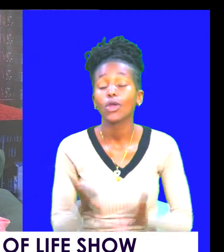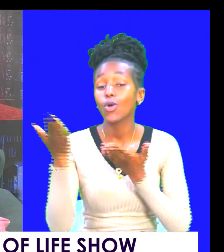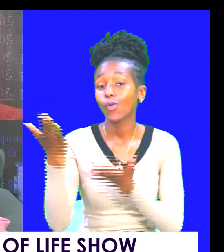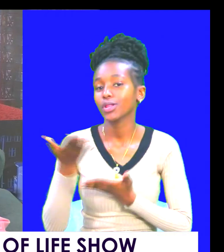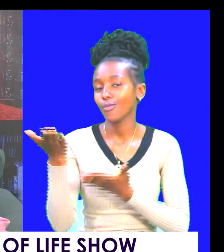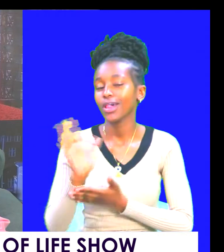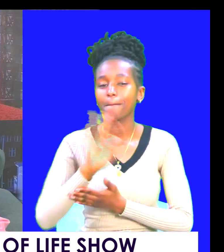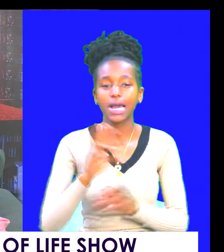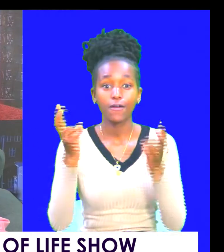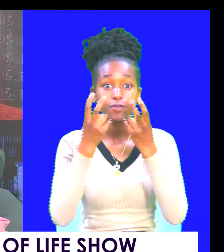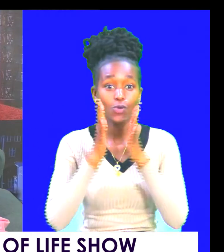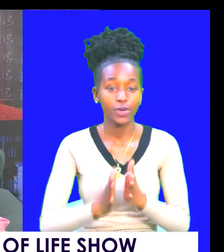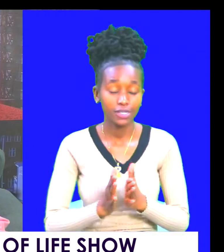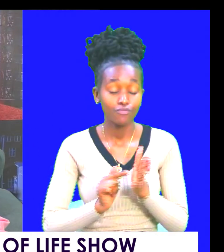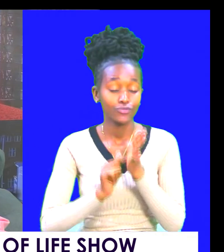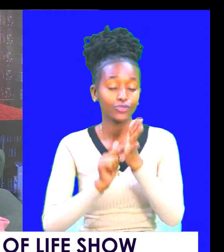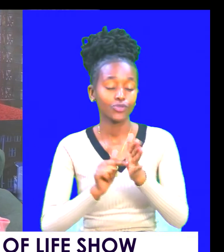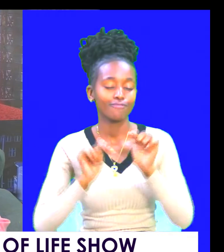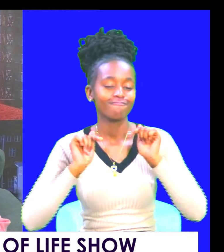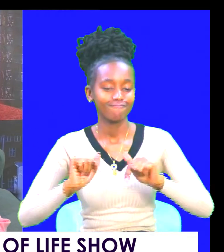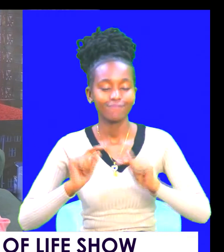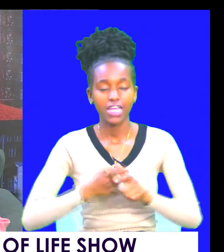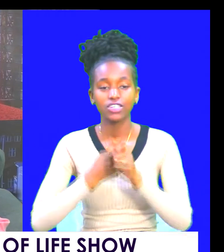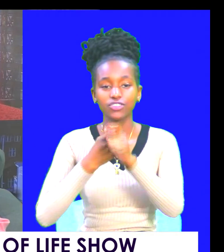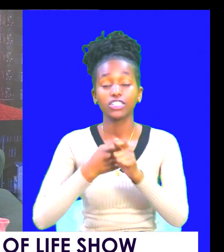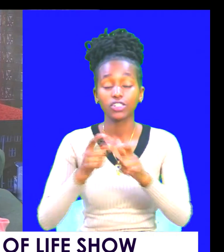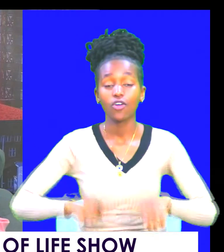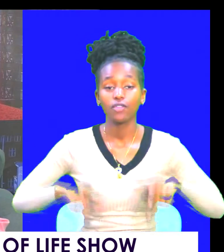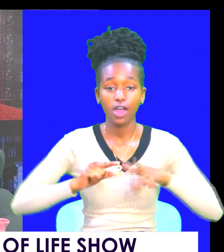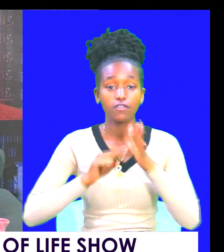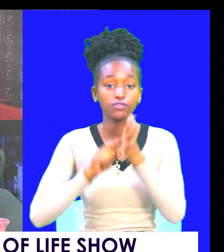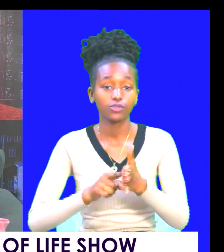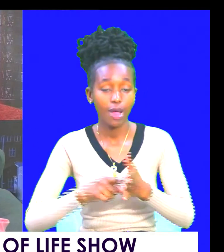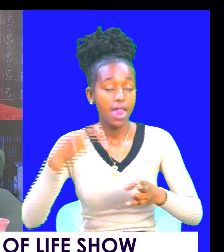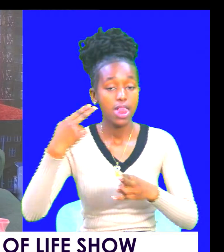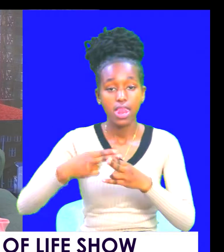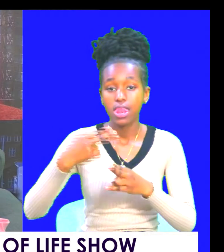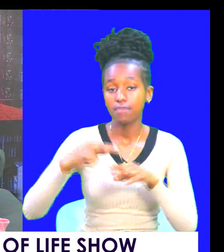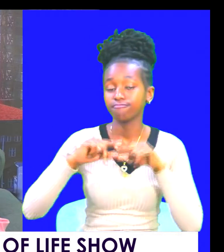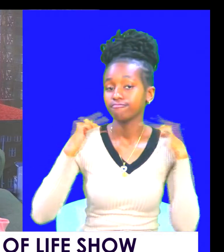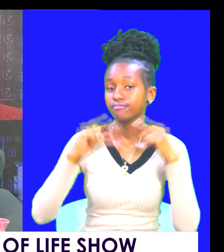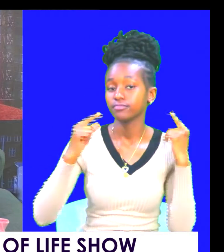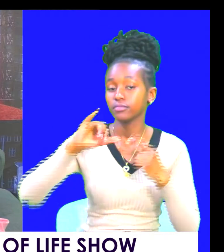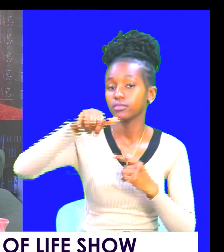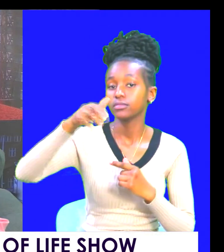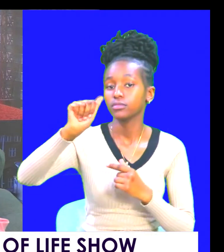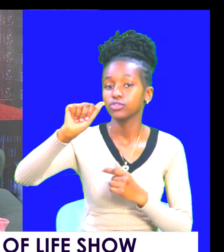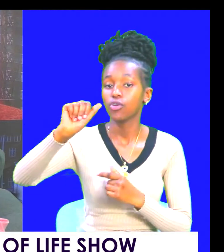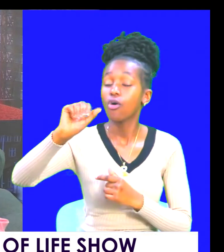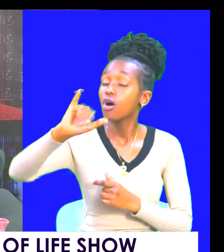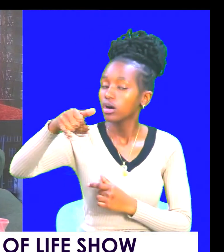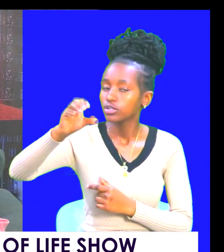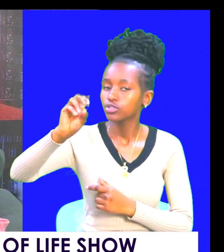Welcome back, viewers. This is the Treasures of Life show, and my name is Jonah Simba. My sign